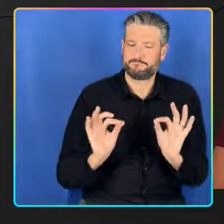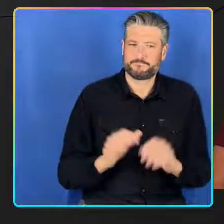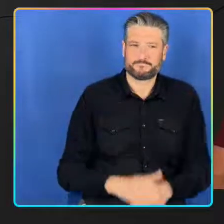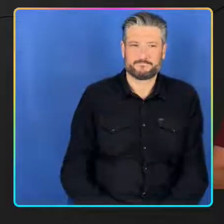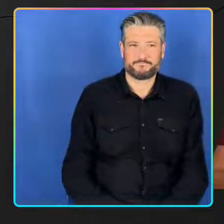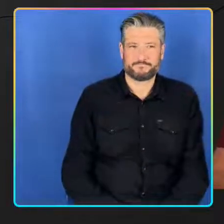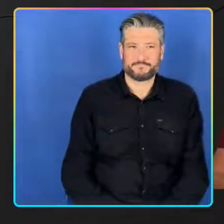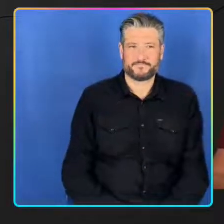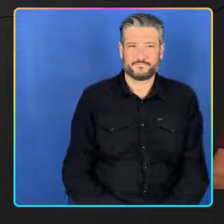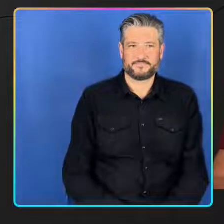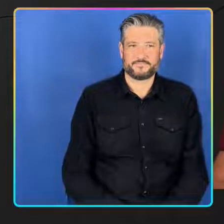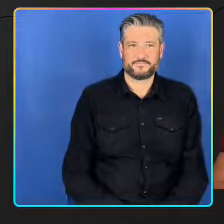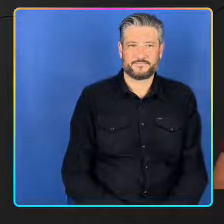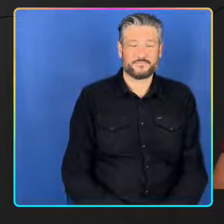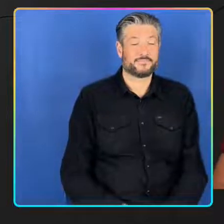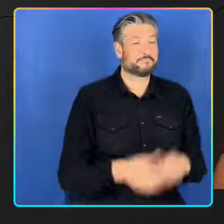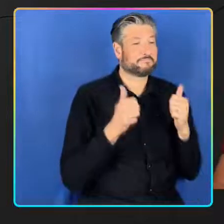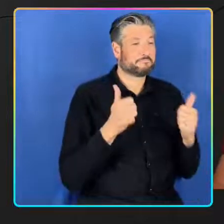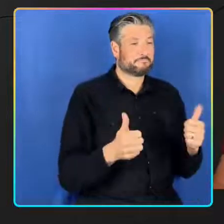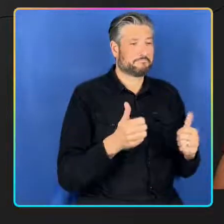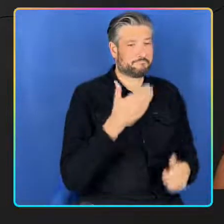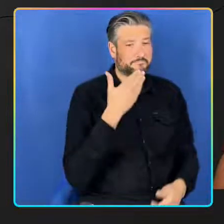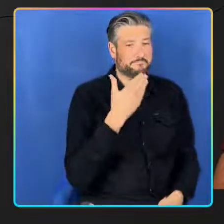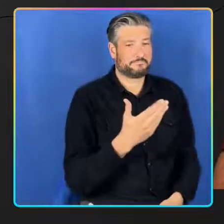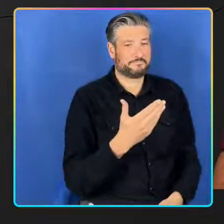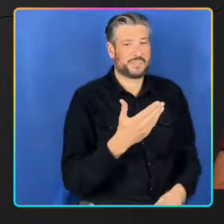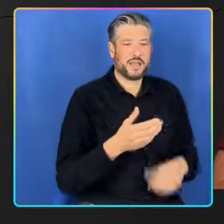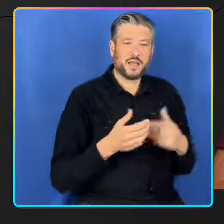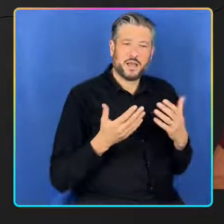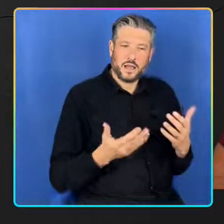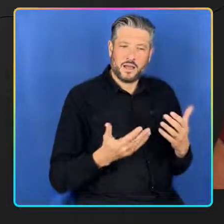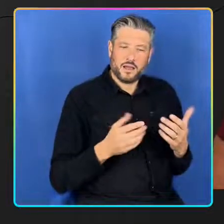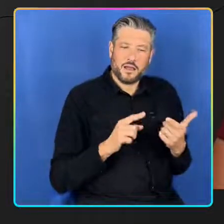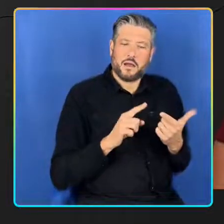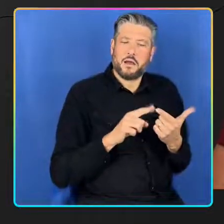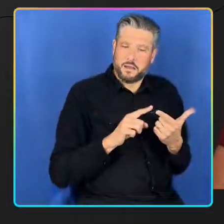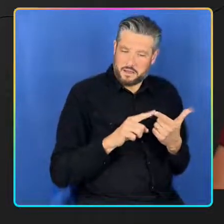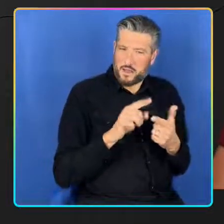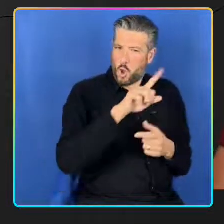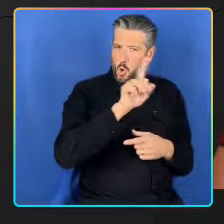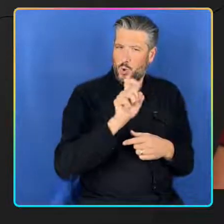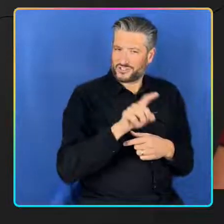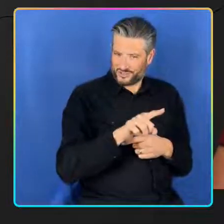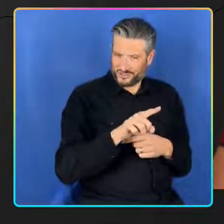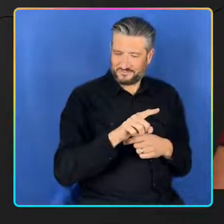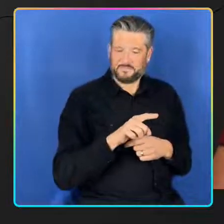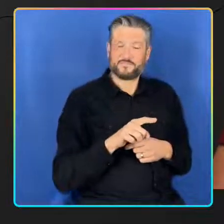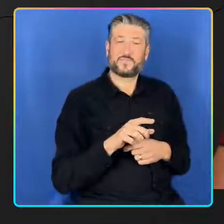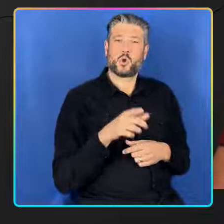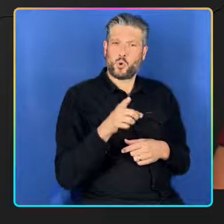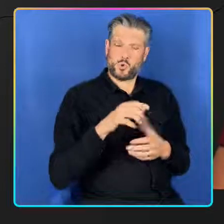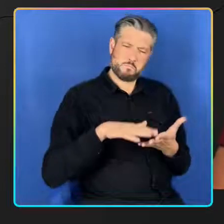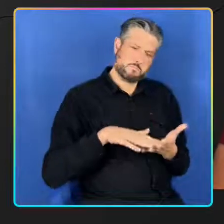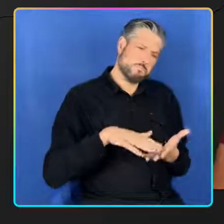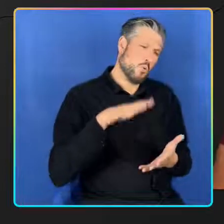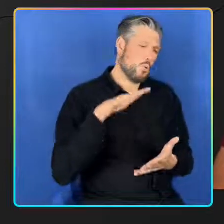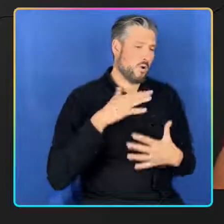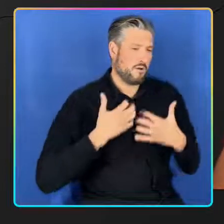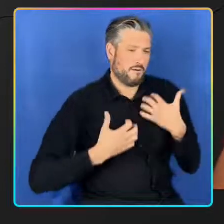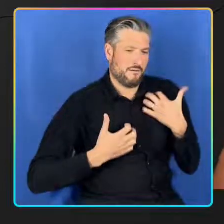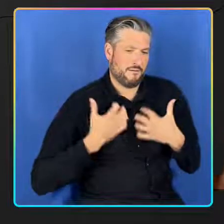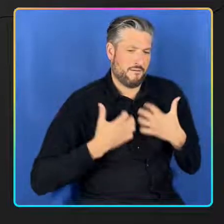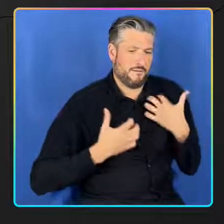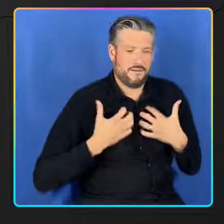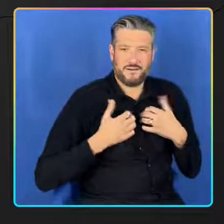Excellent. So one quick follow-up question then after that is, what is the most exciting thing? You can name one thing. Once